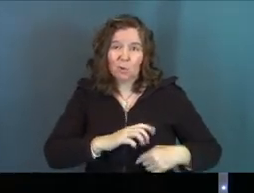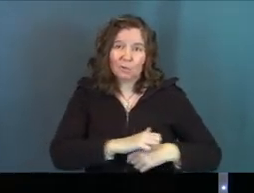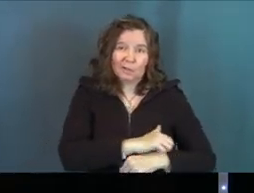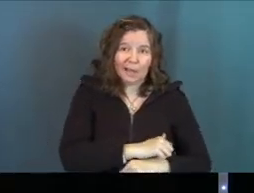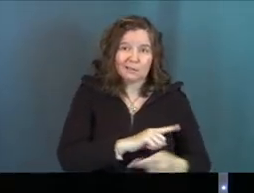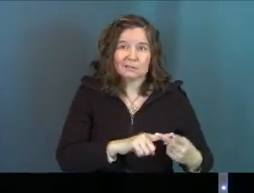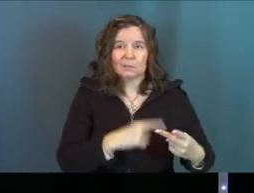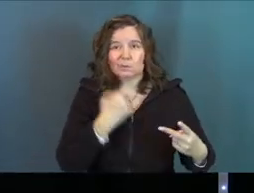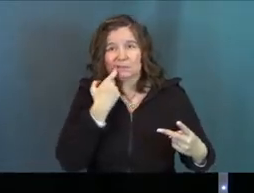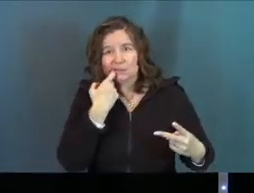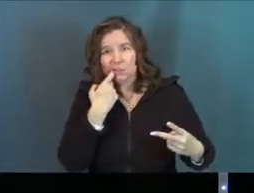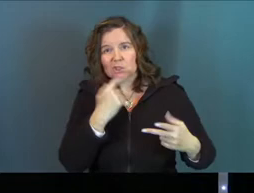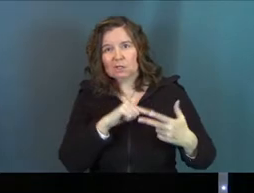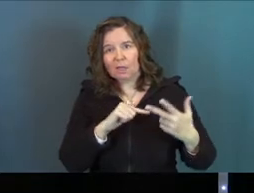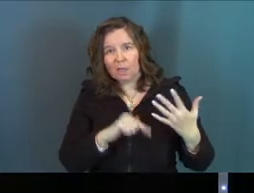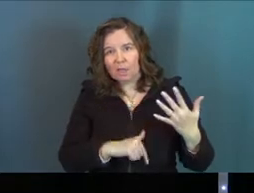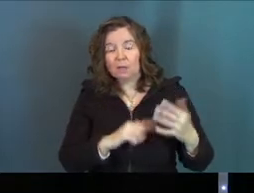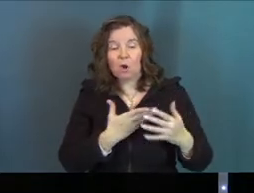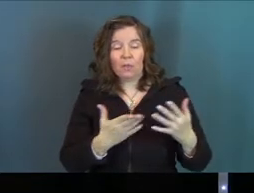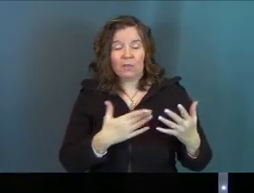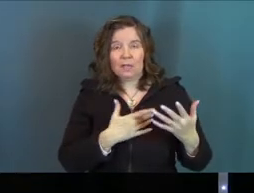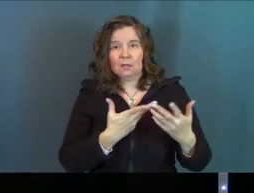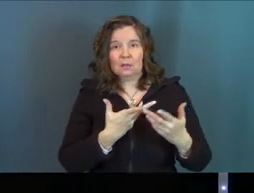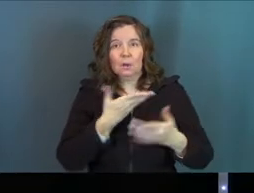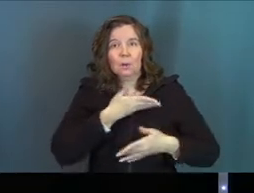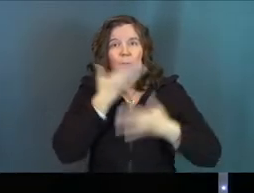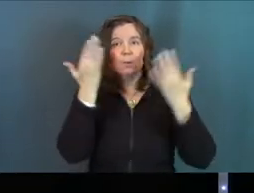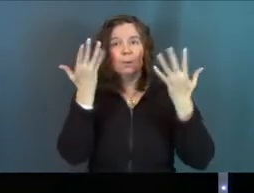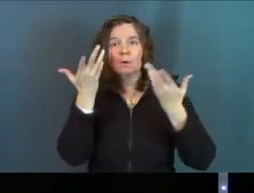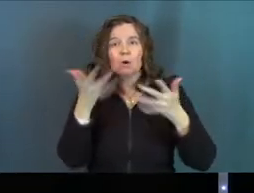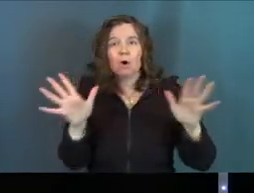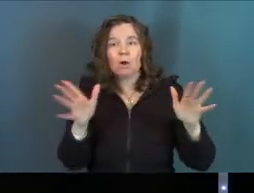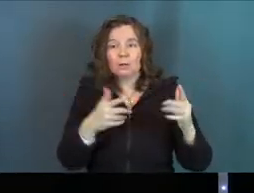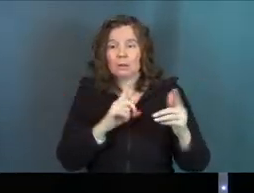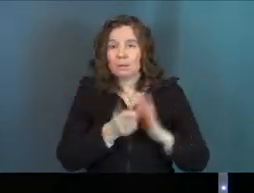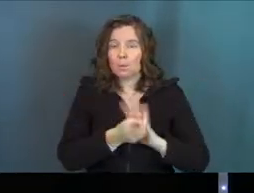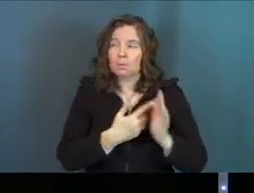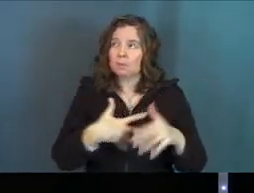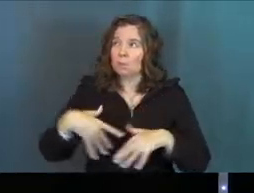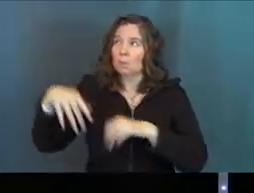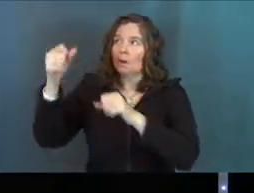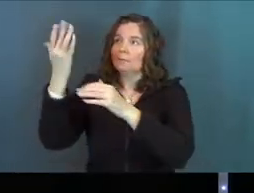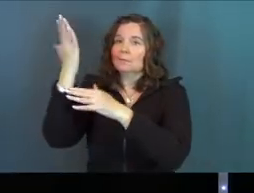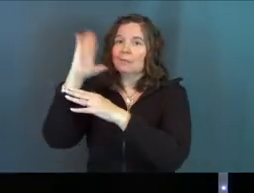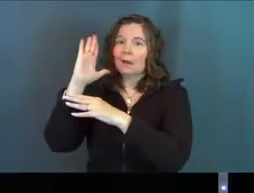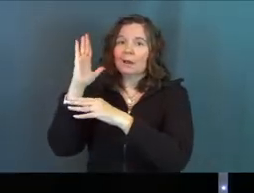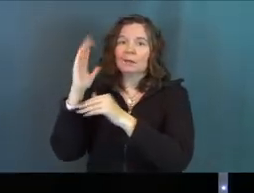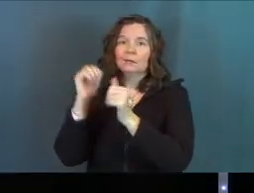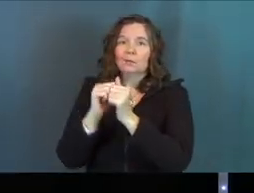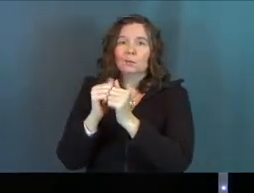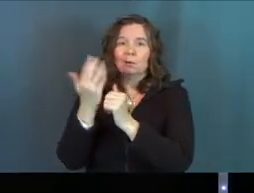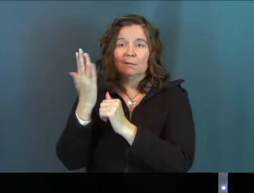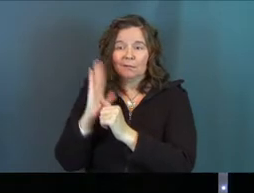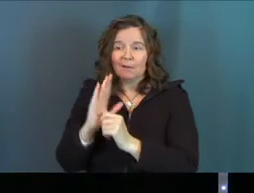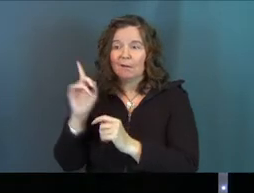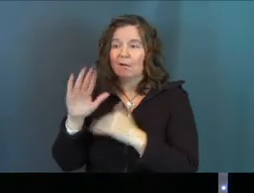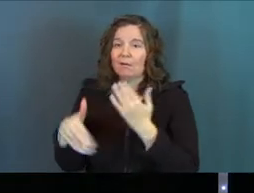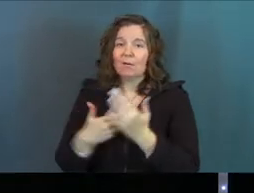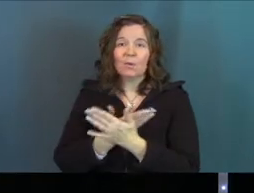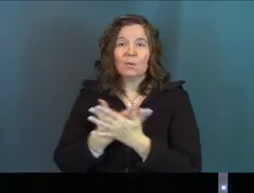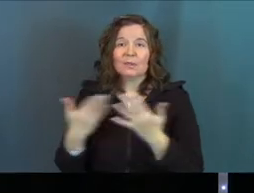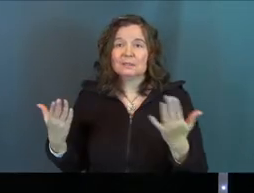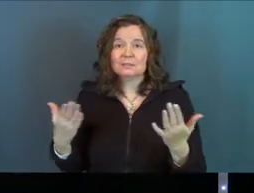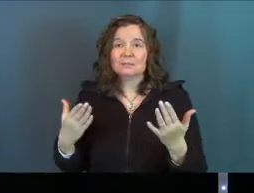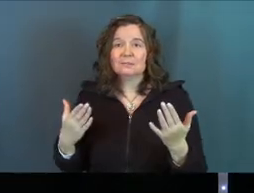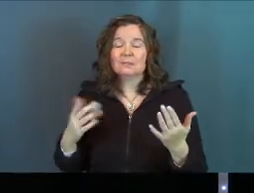with addiction. She had struggled with a lot of things. And all those things were completely gone. The moment she went to paradise and when she goes to eternity with the rest of us, all